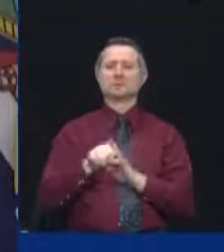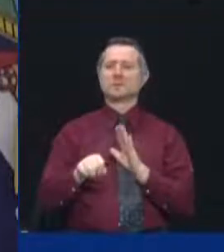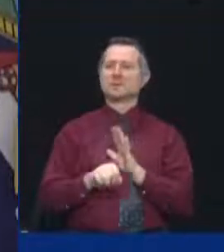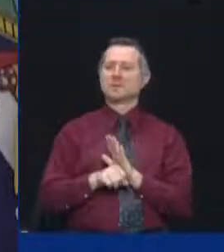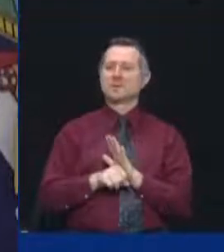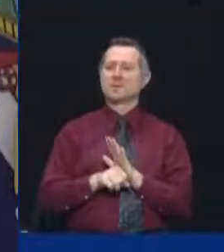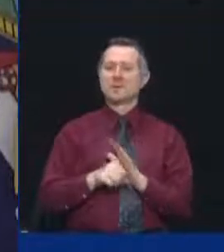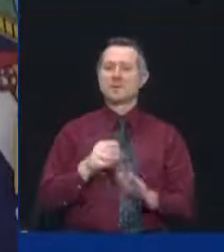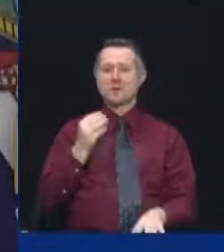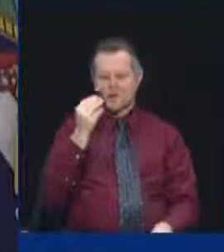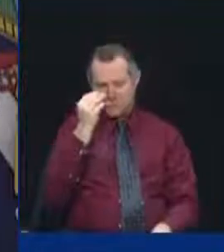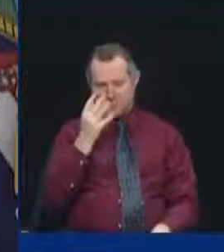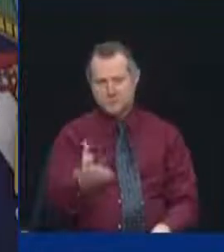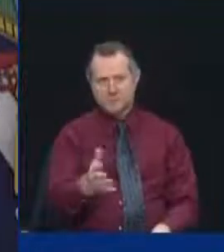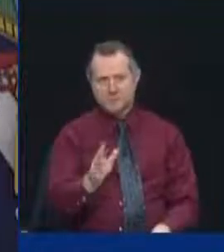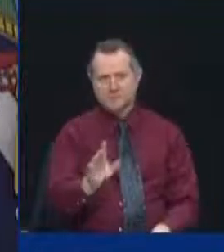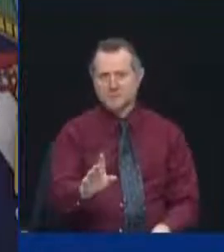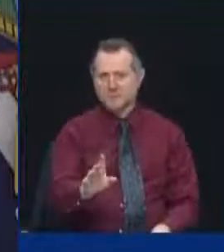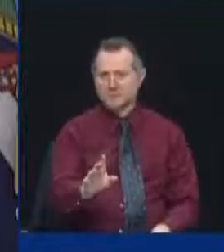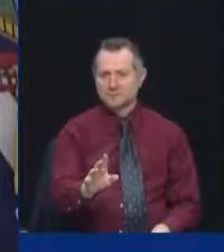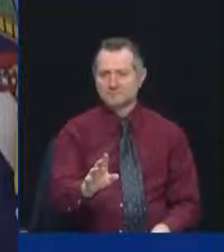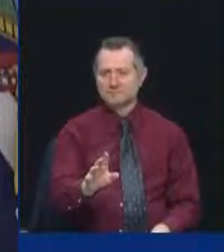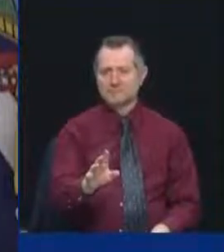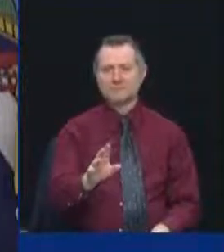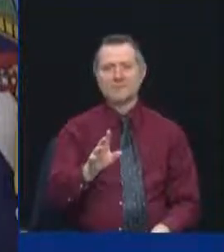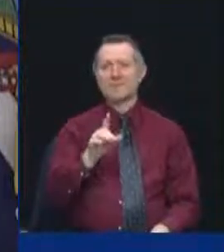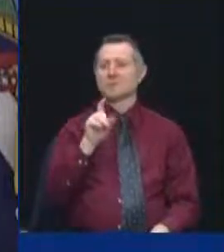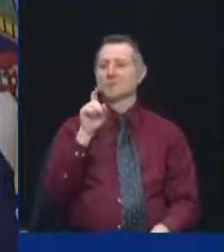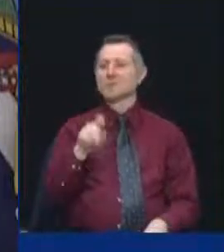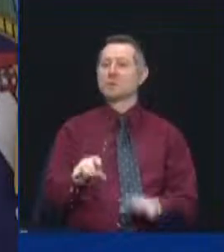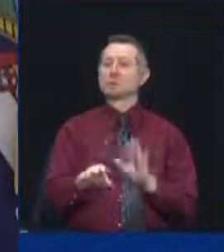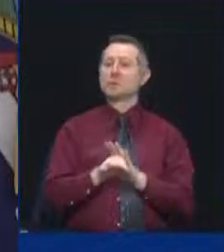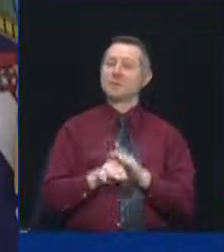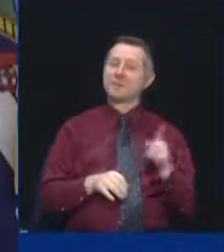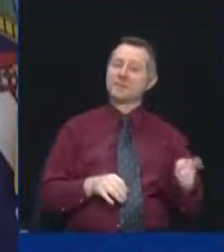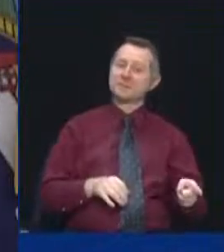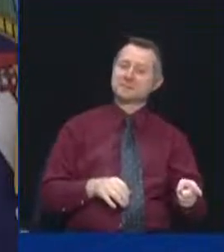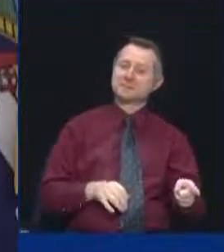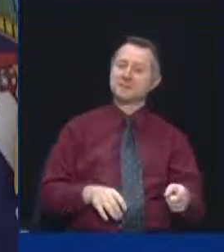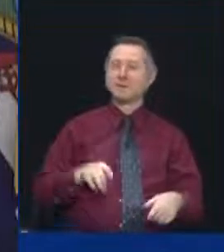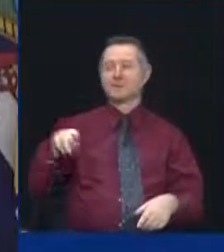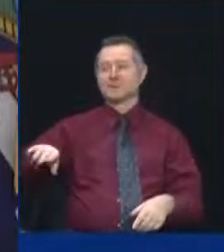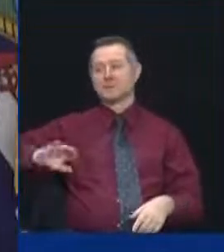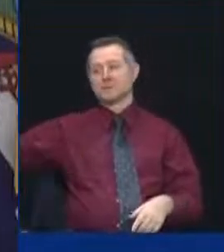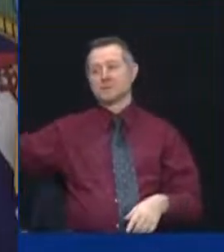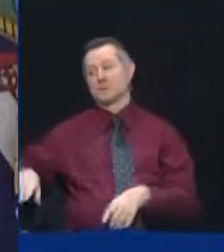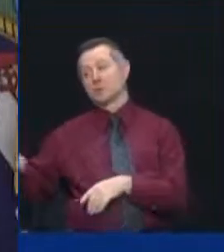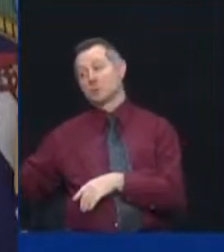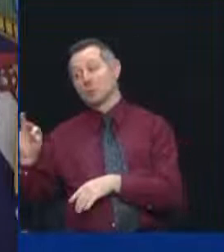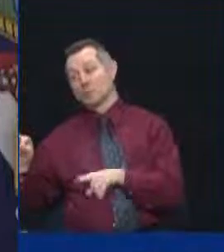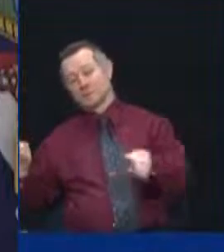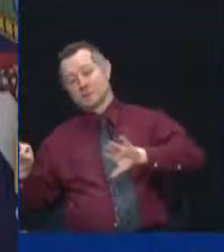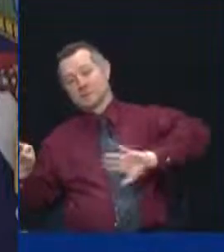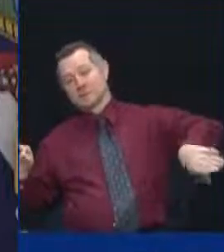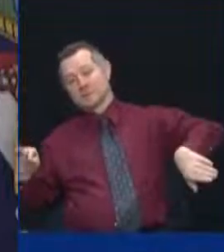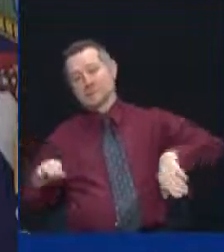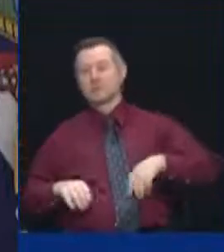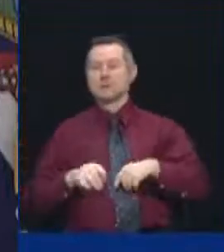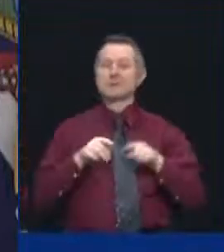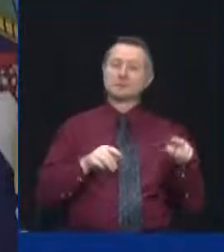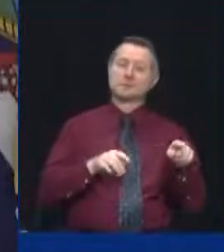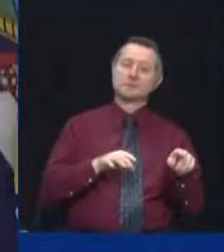way, it's not either or. We're not drawing lines and dividing. We're trying to do